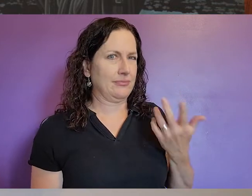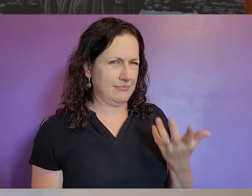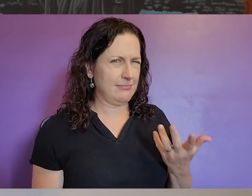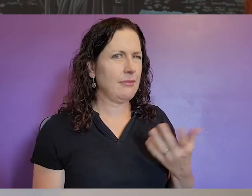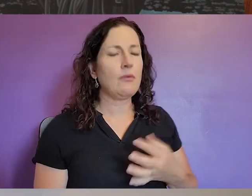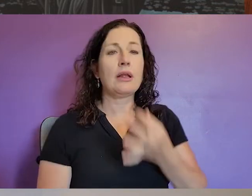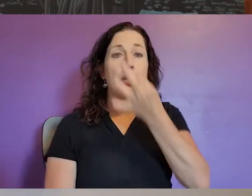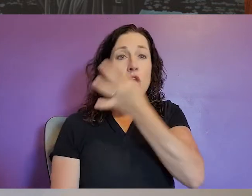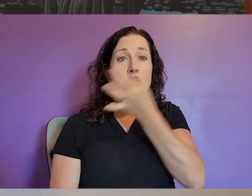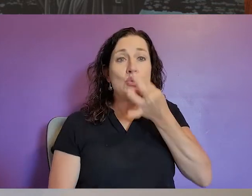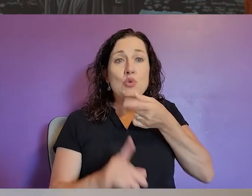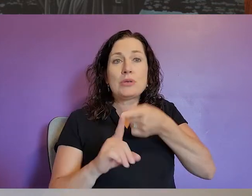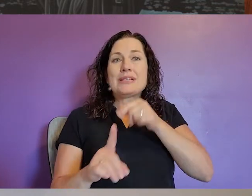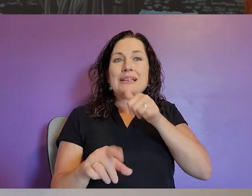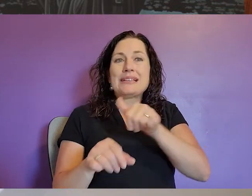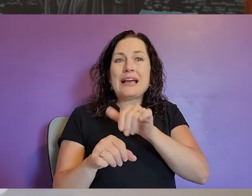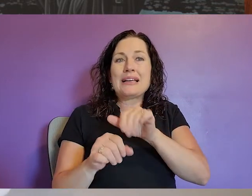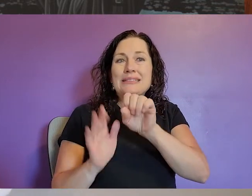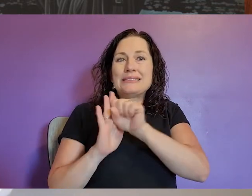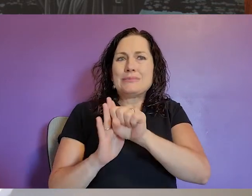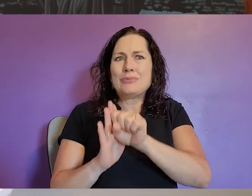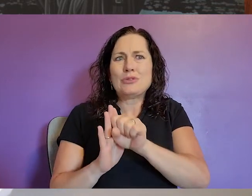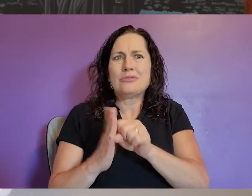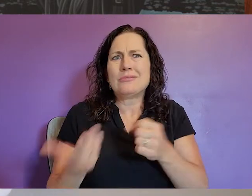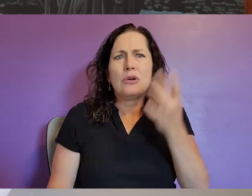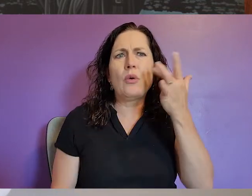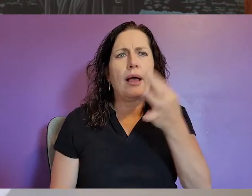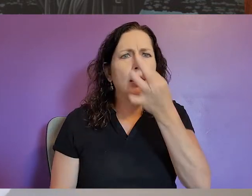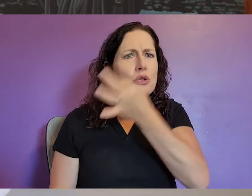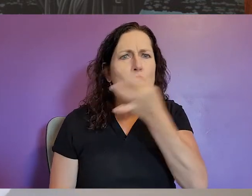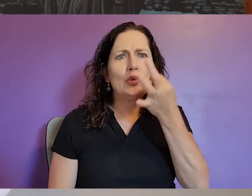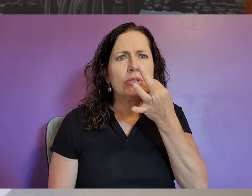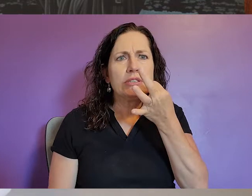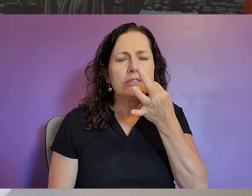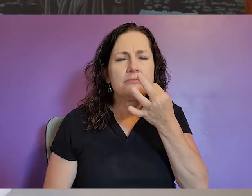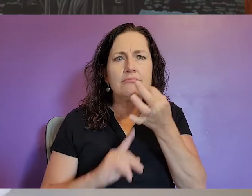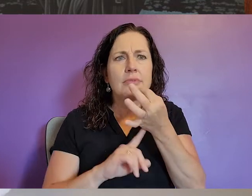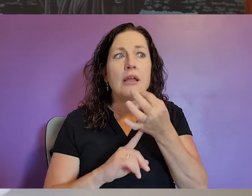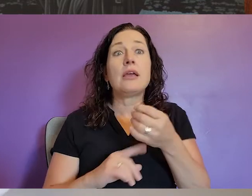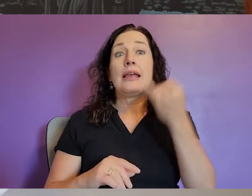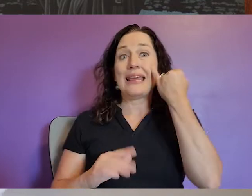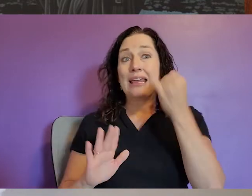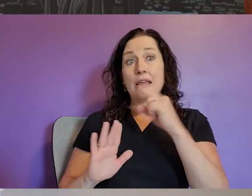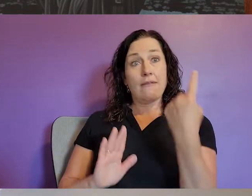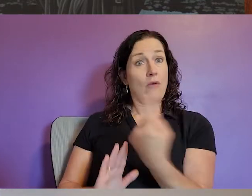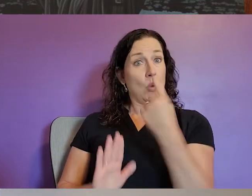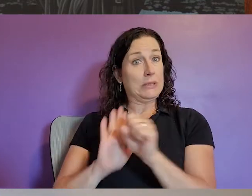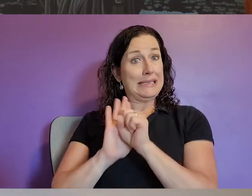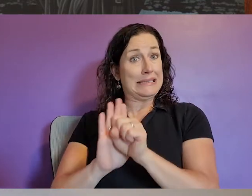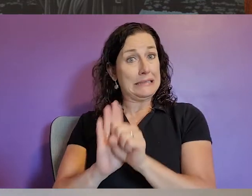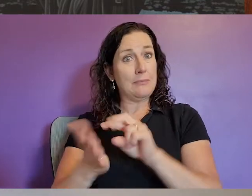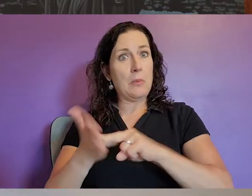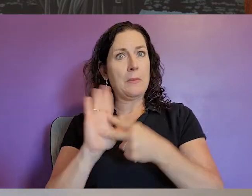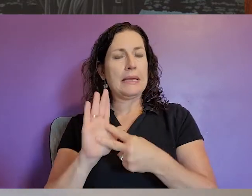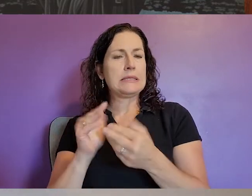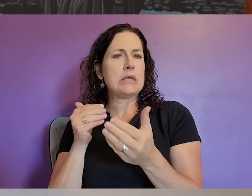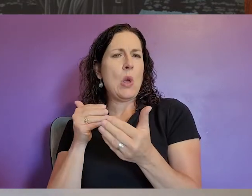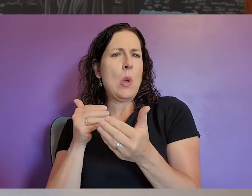The Eucharist is not a symbol, because that would be an imperfection. It would be